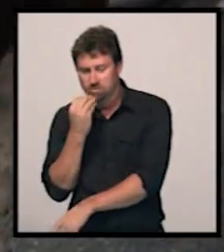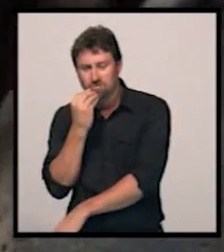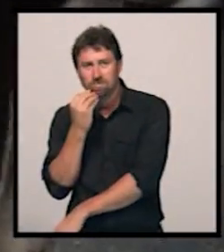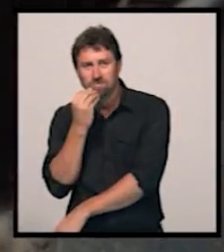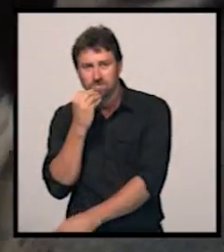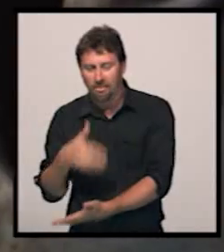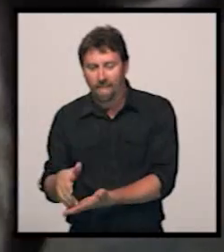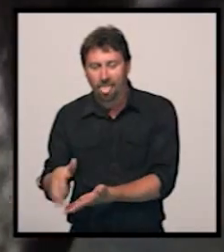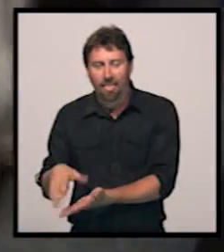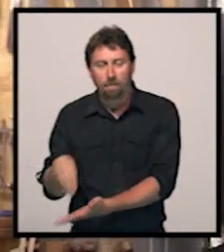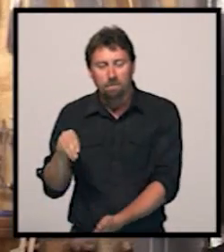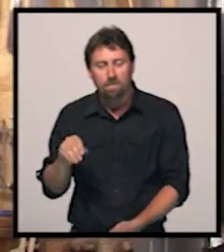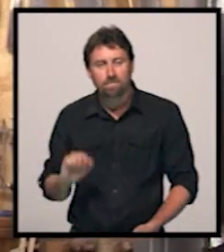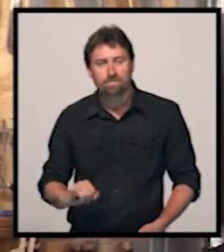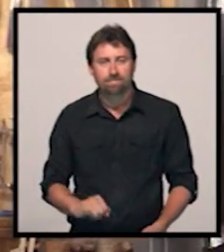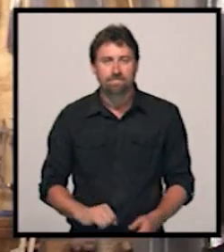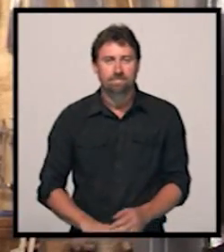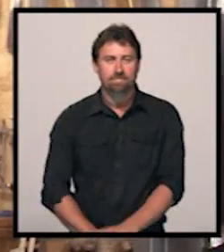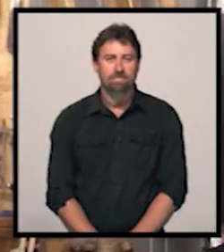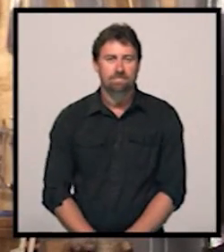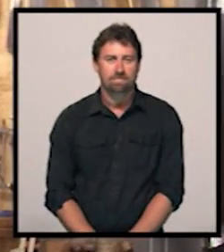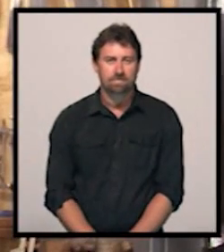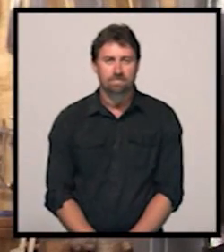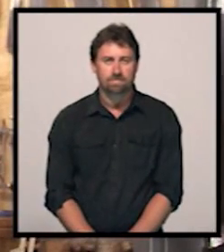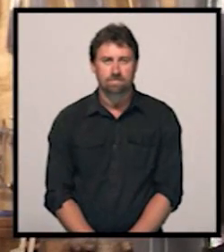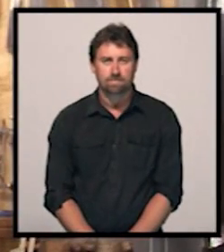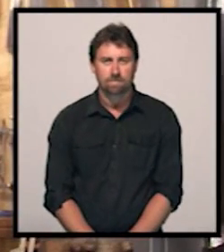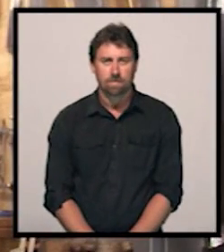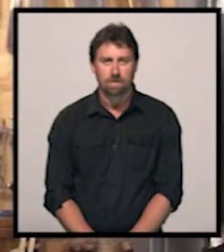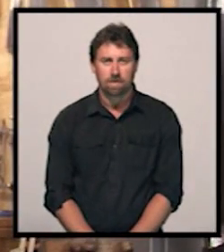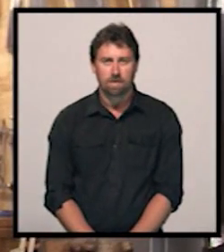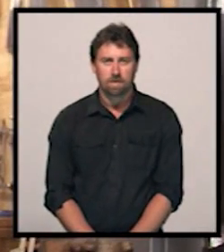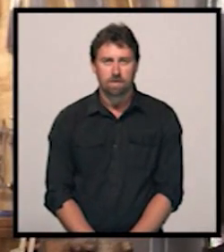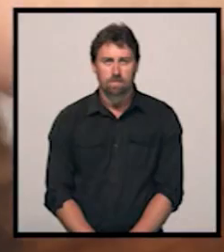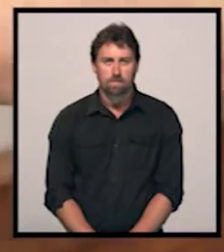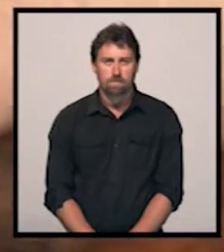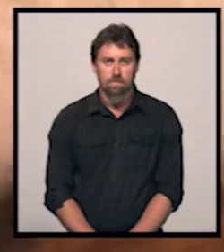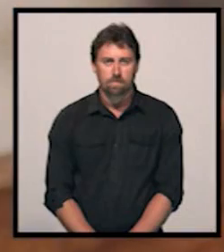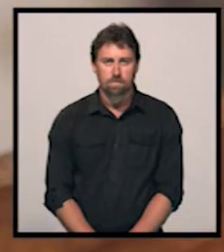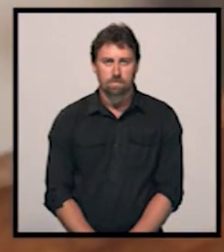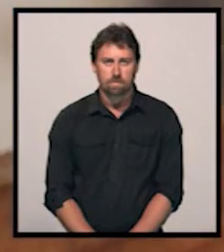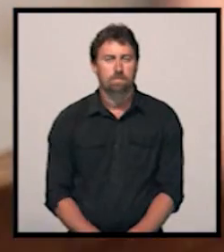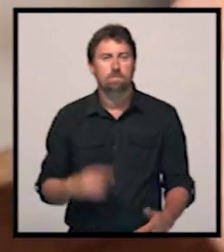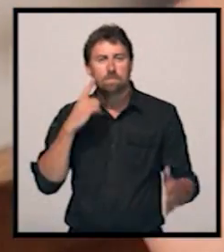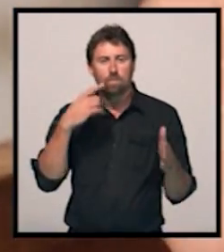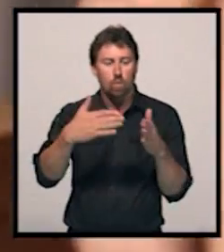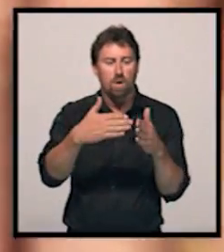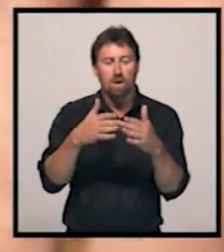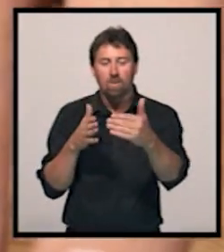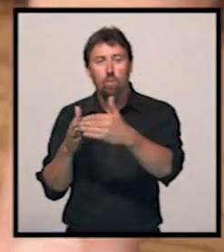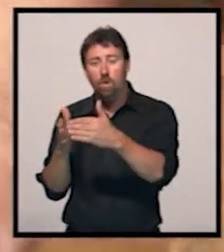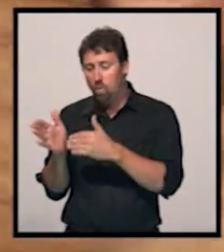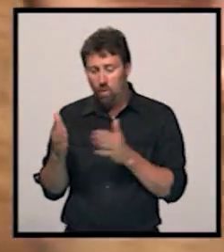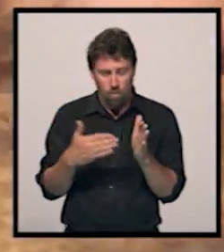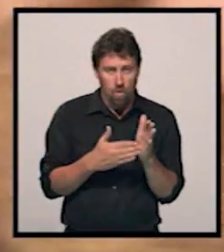Okay, now when you come to the corners, just make sure they're nice